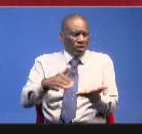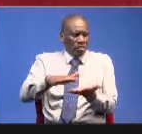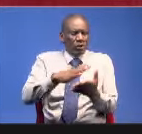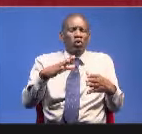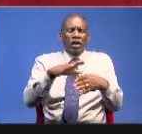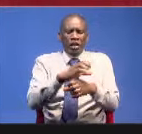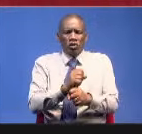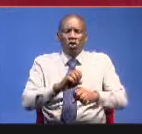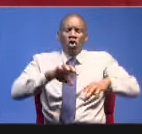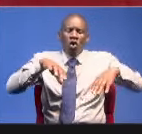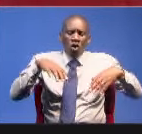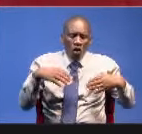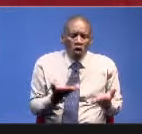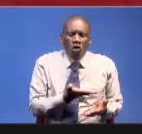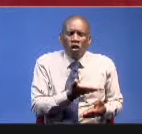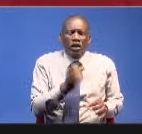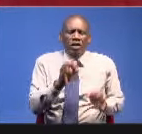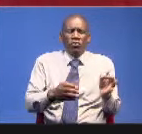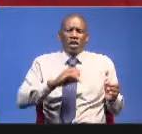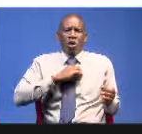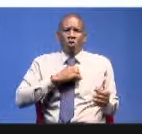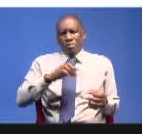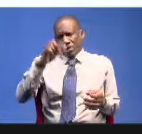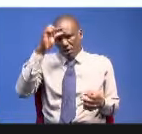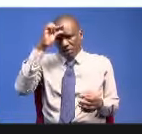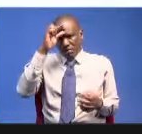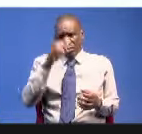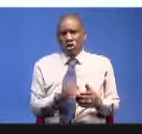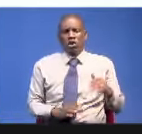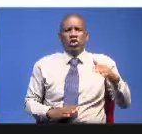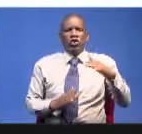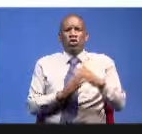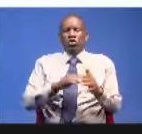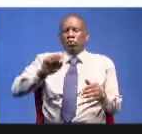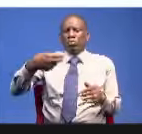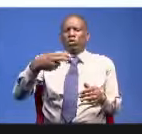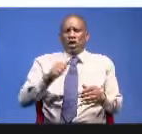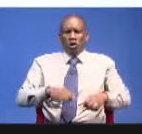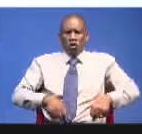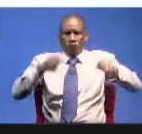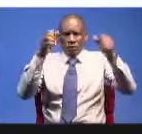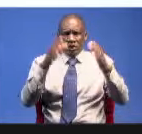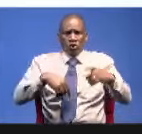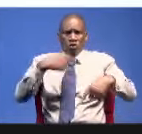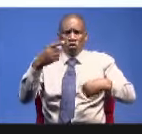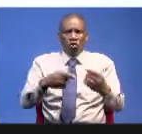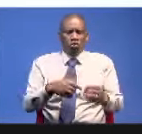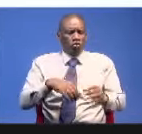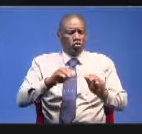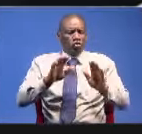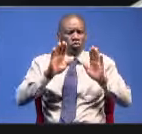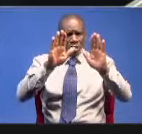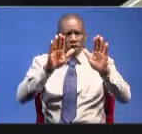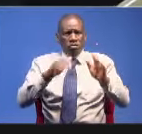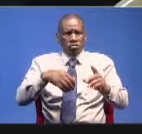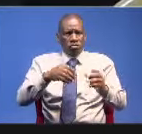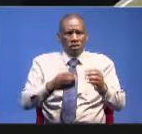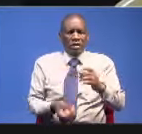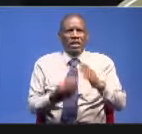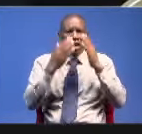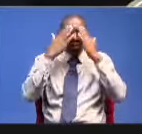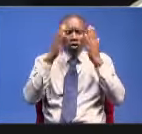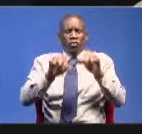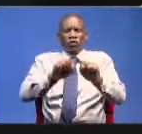organizations, all owned by government. Top SHA officials continue to drum up support for the Social Health